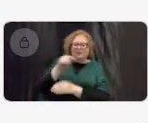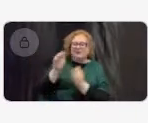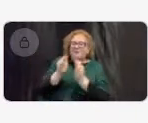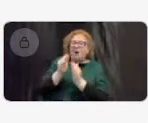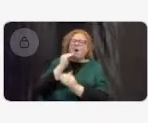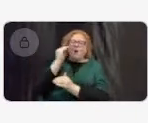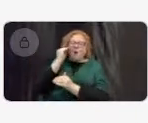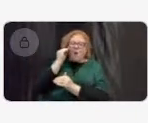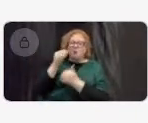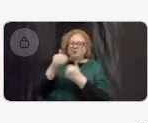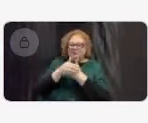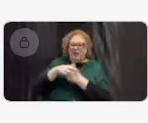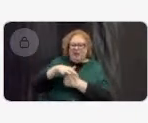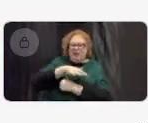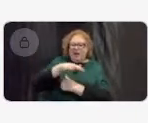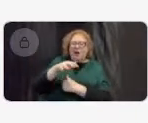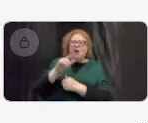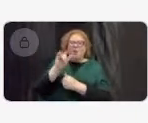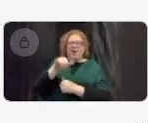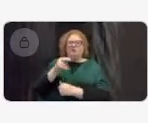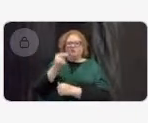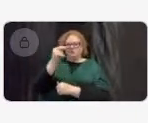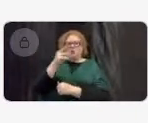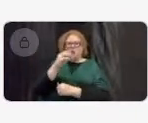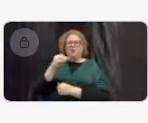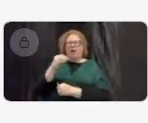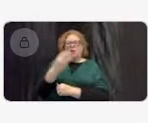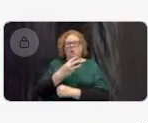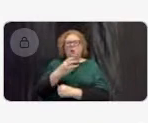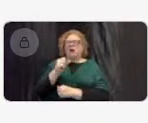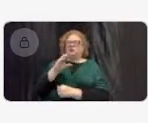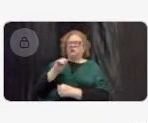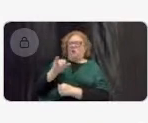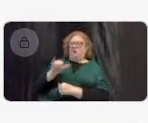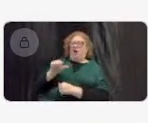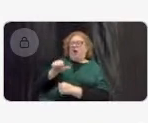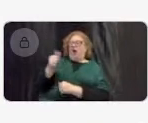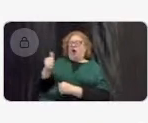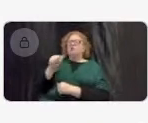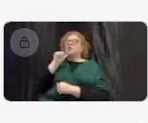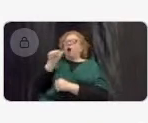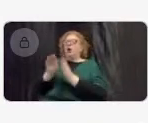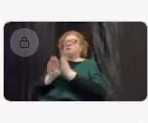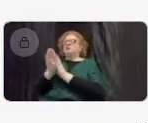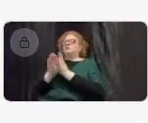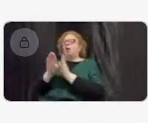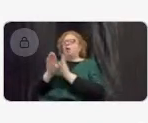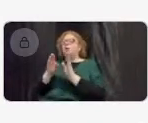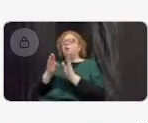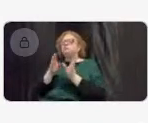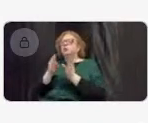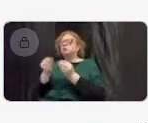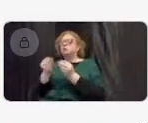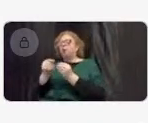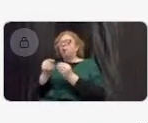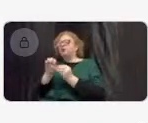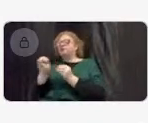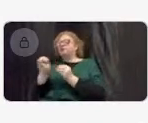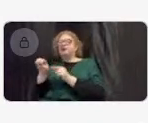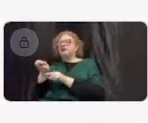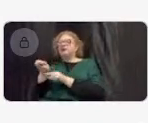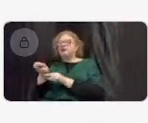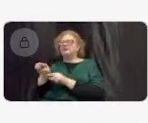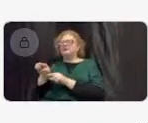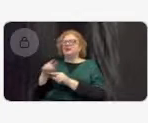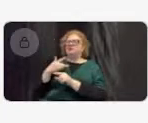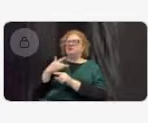and west, and undeveloped O3 zone property to the east. Staff believes that the requested C3 zoning does not comply